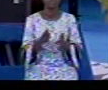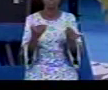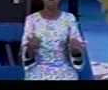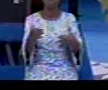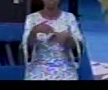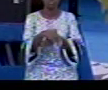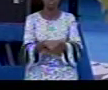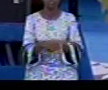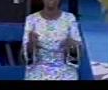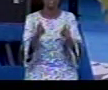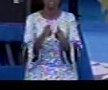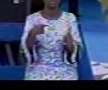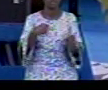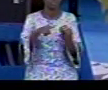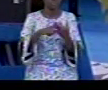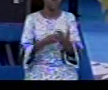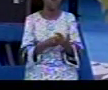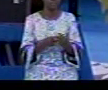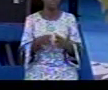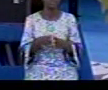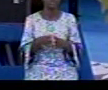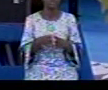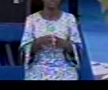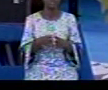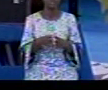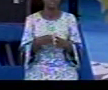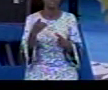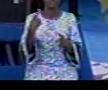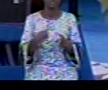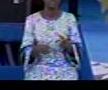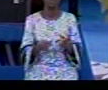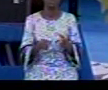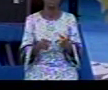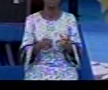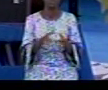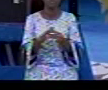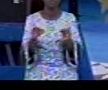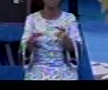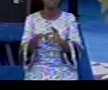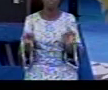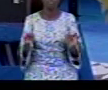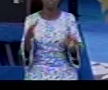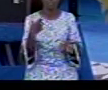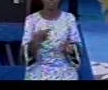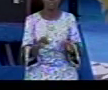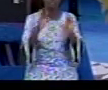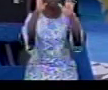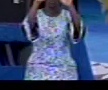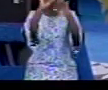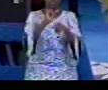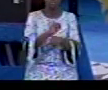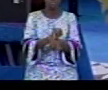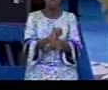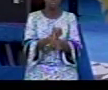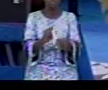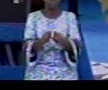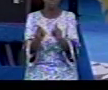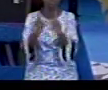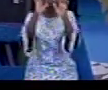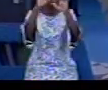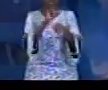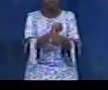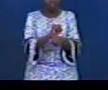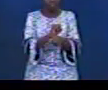Tonight, as we begin the series of miracle working